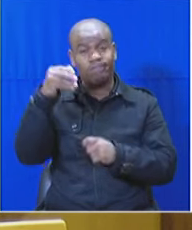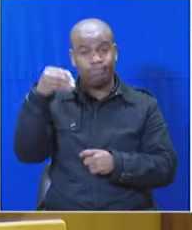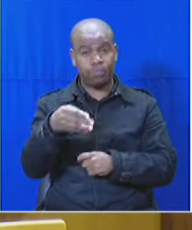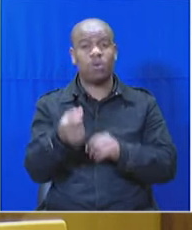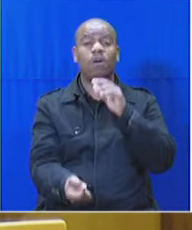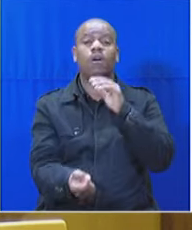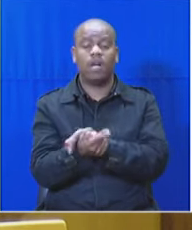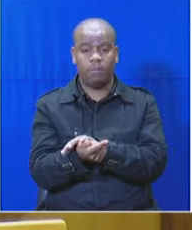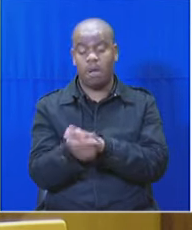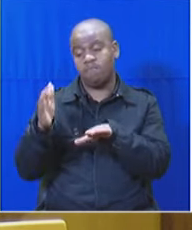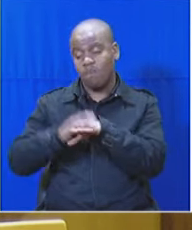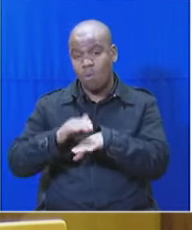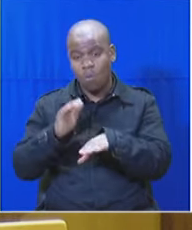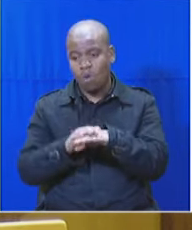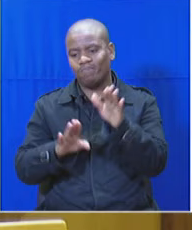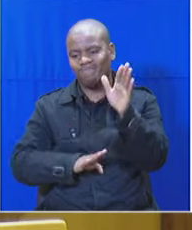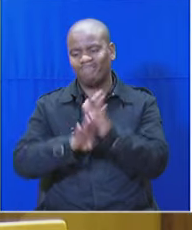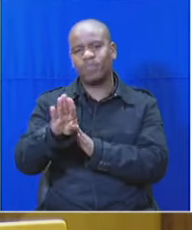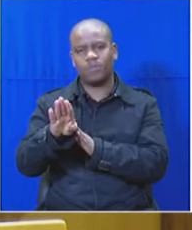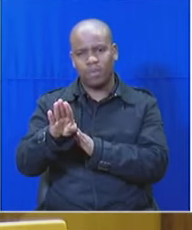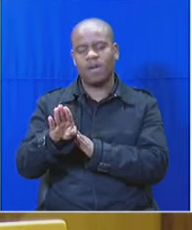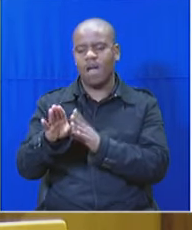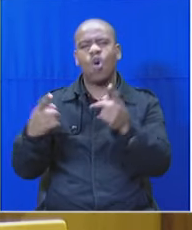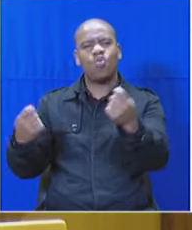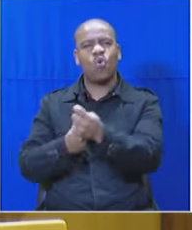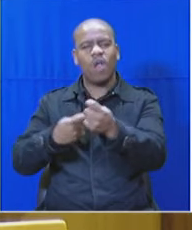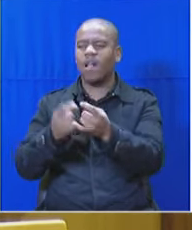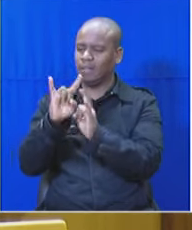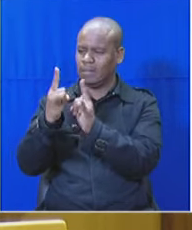to develop rural towns. Now,